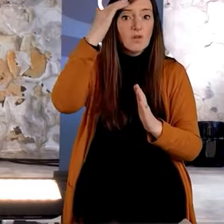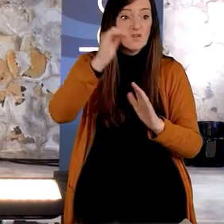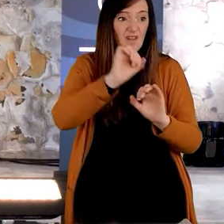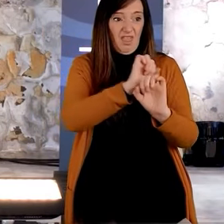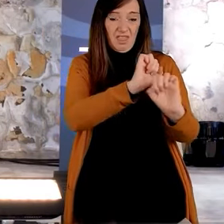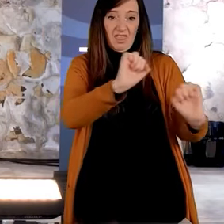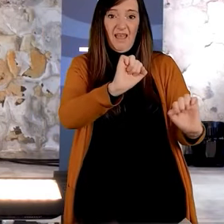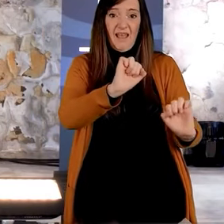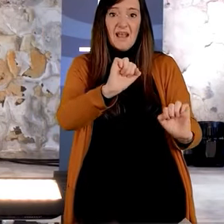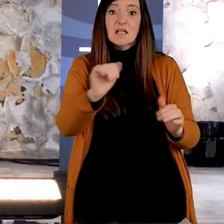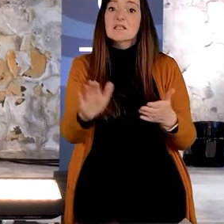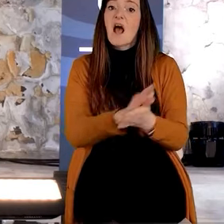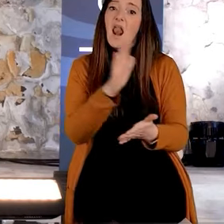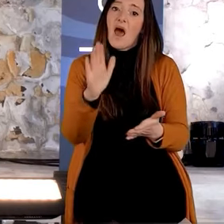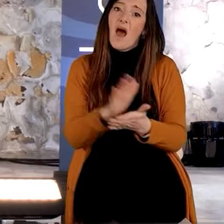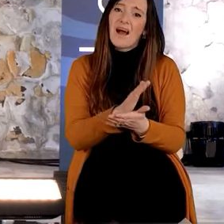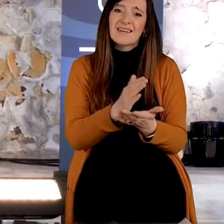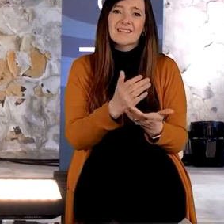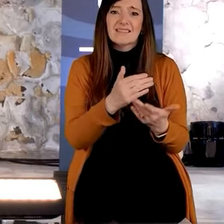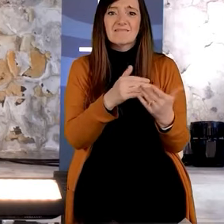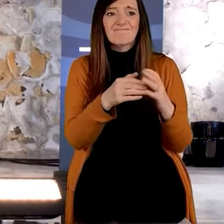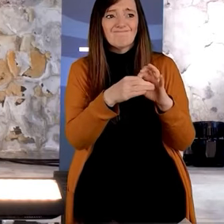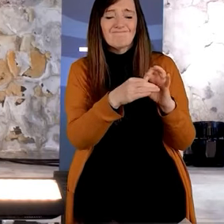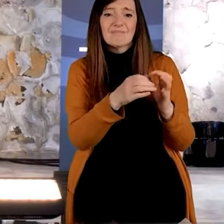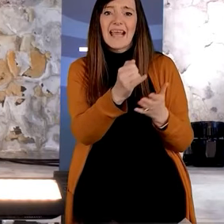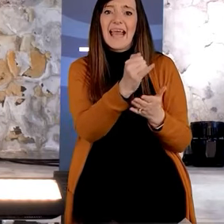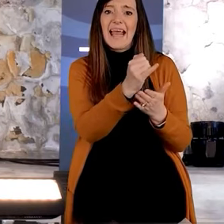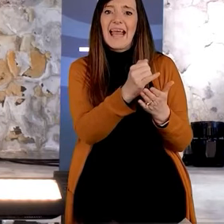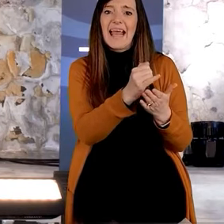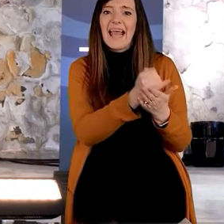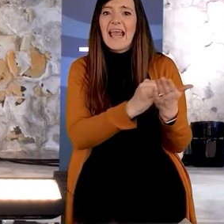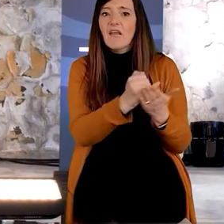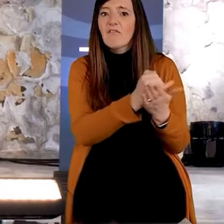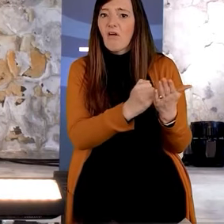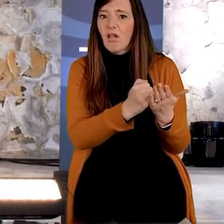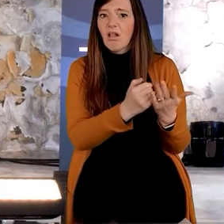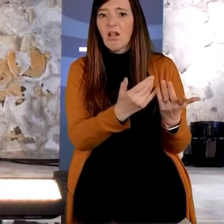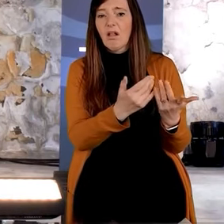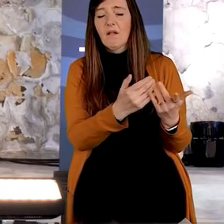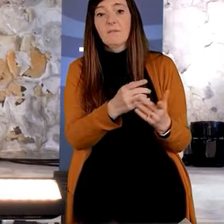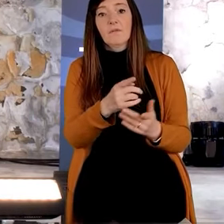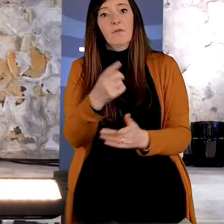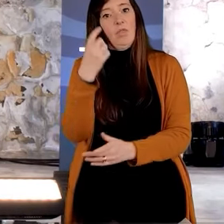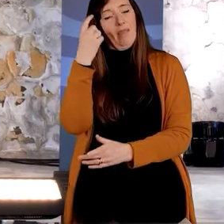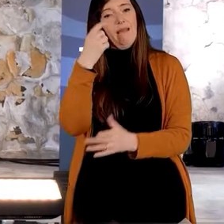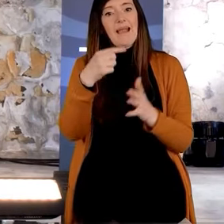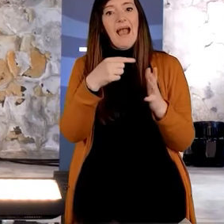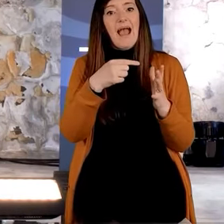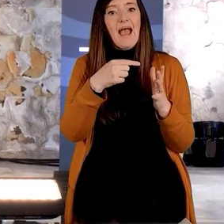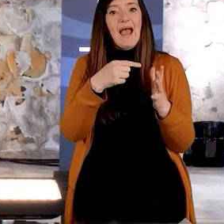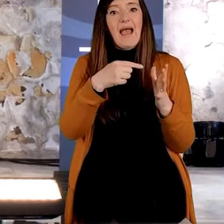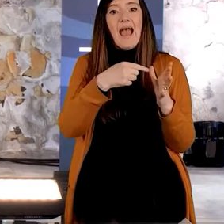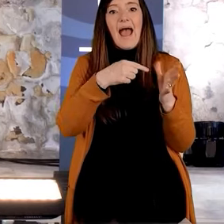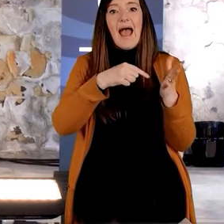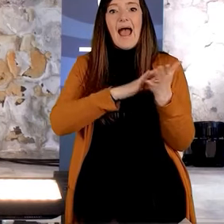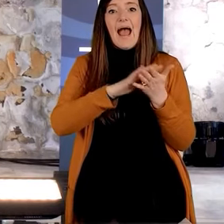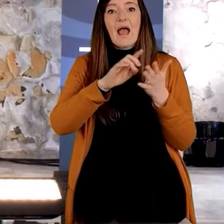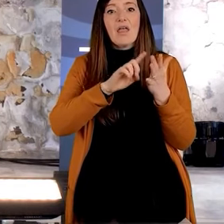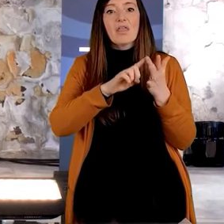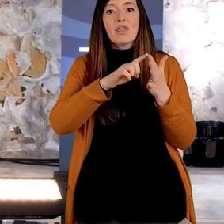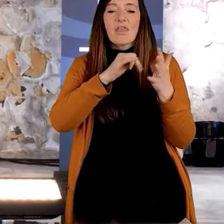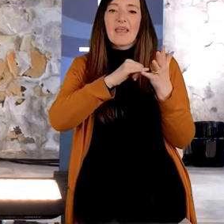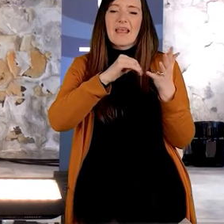and philosophies have actually delighted in evil in one way or another. Think of some of the big atheist philosophies of